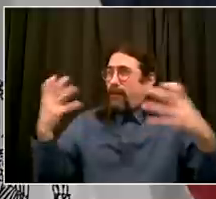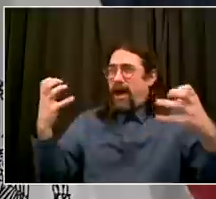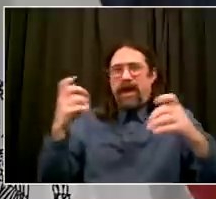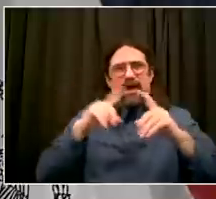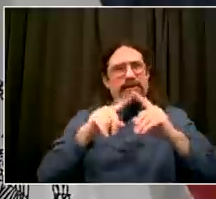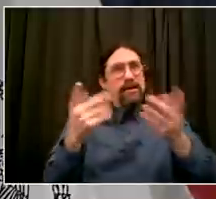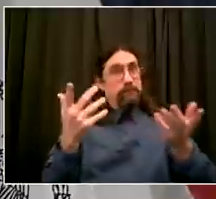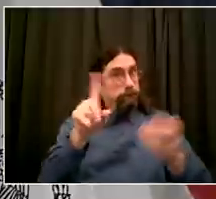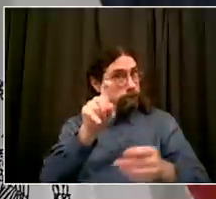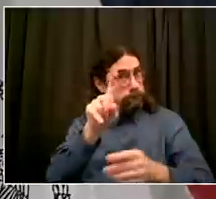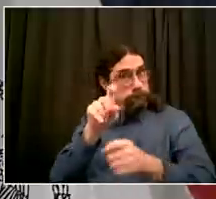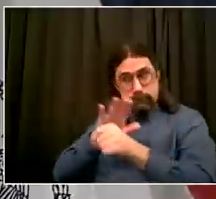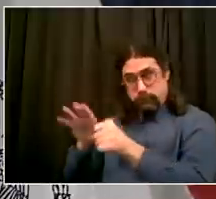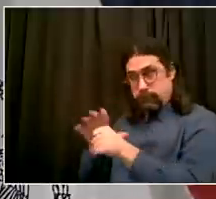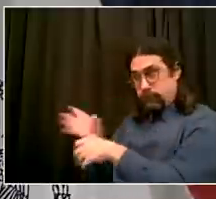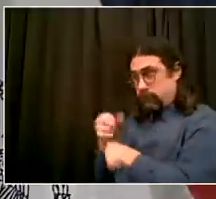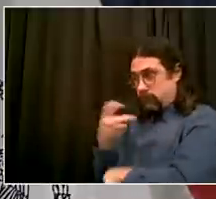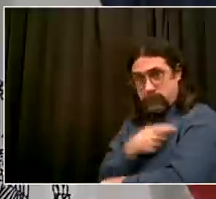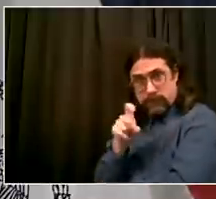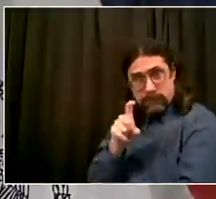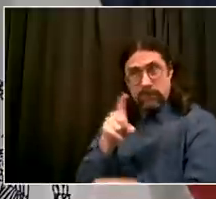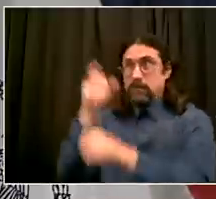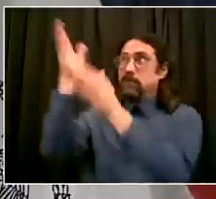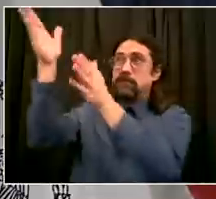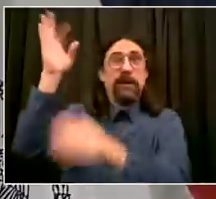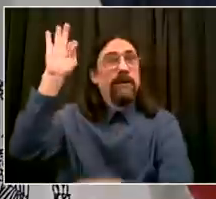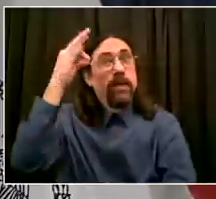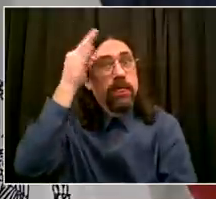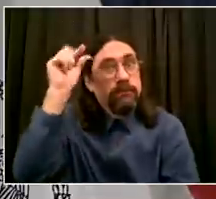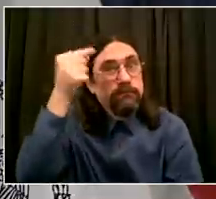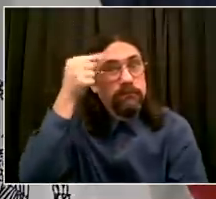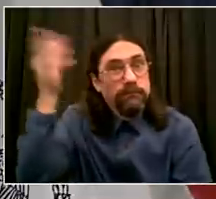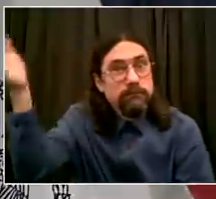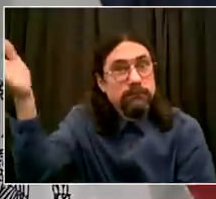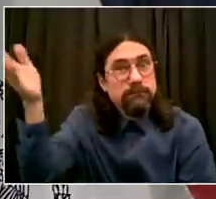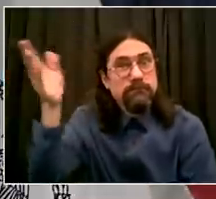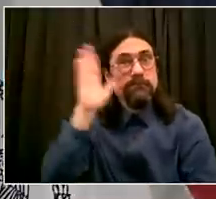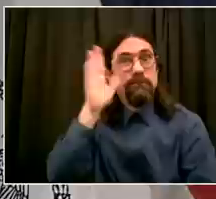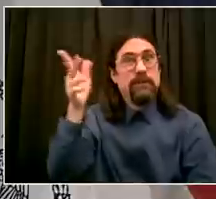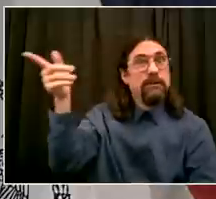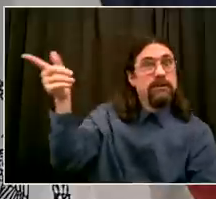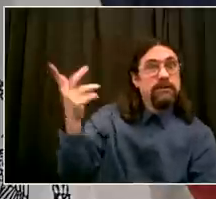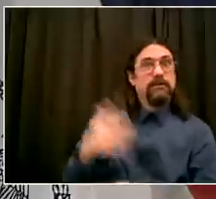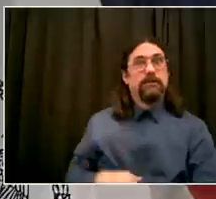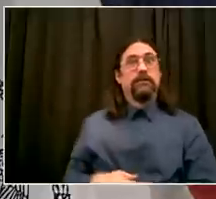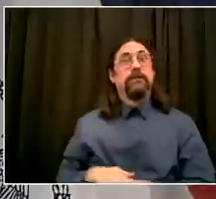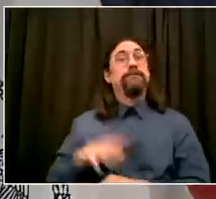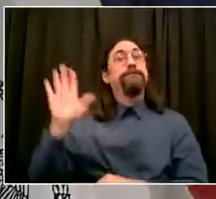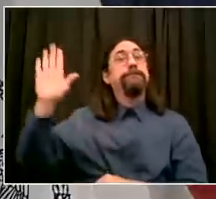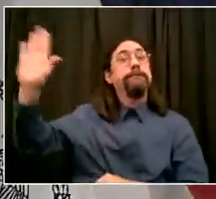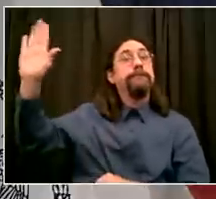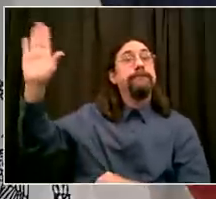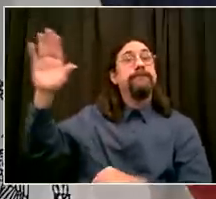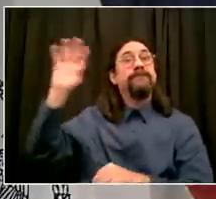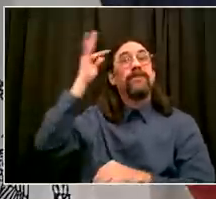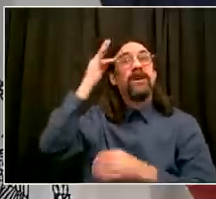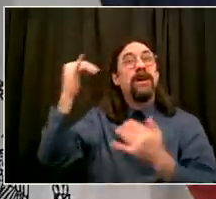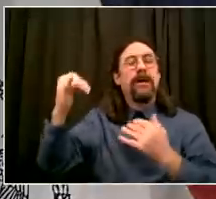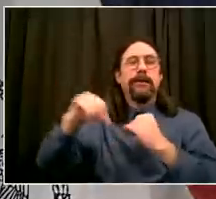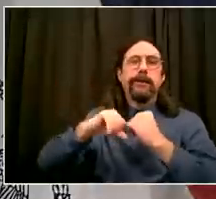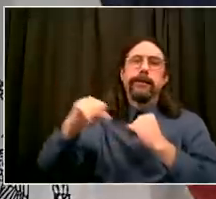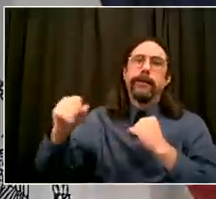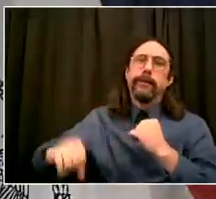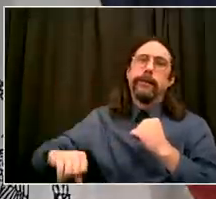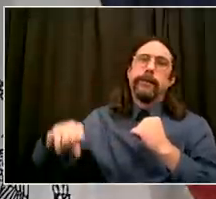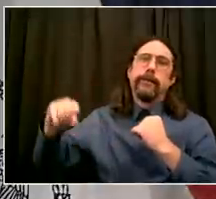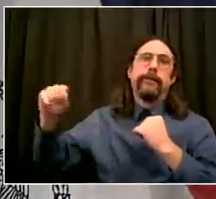I definitely want to see over time the expansion of categories, but we've got to have a much bigger supply of vaccine and a much more